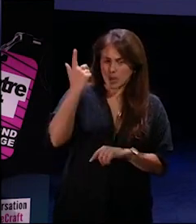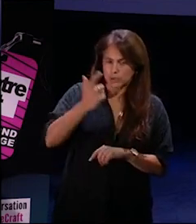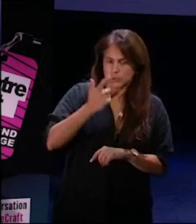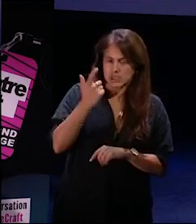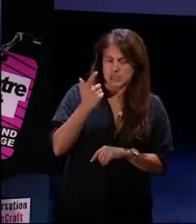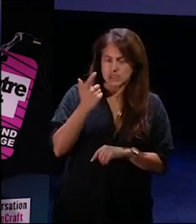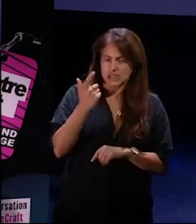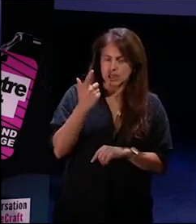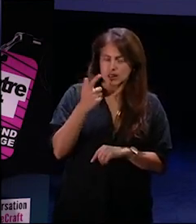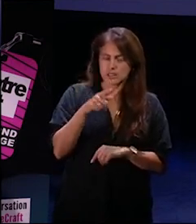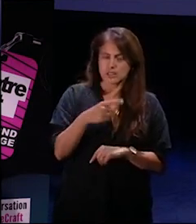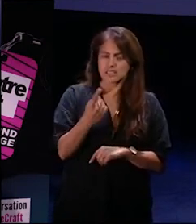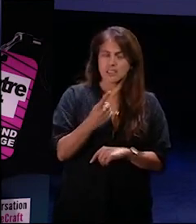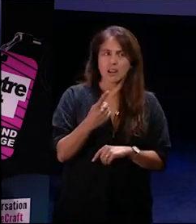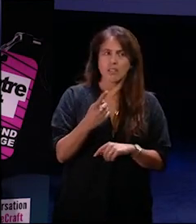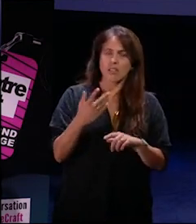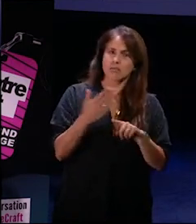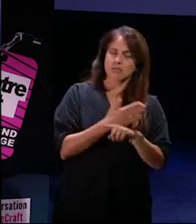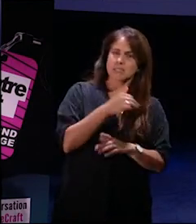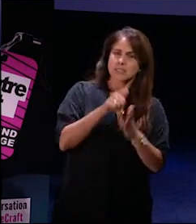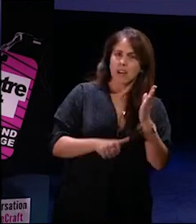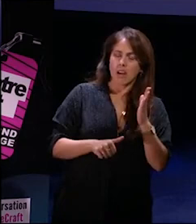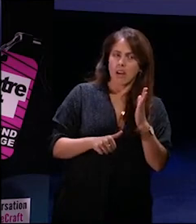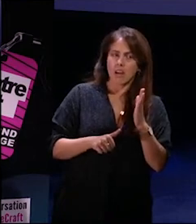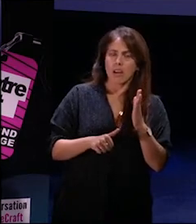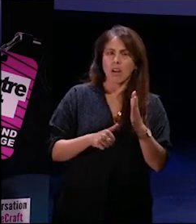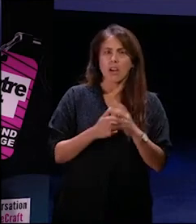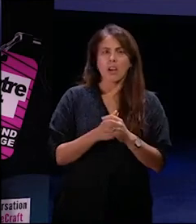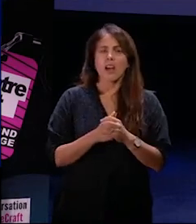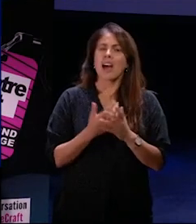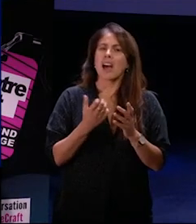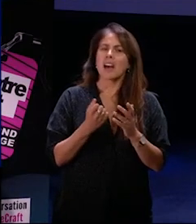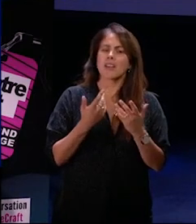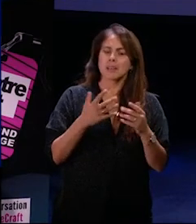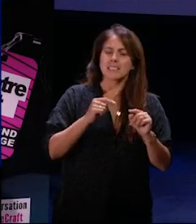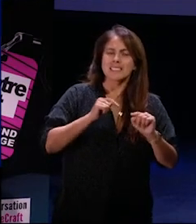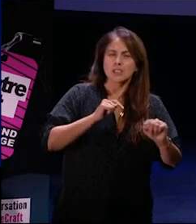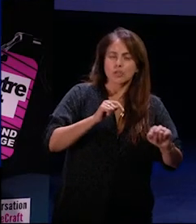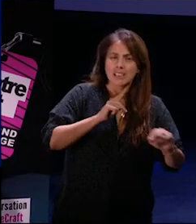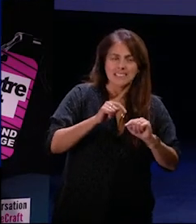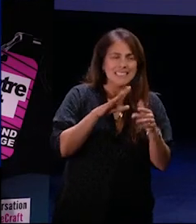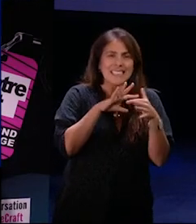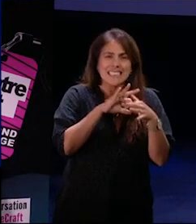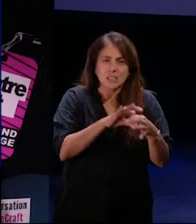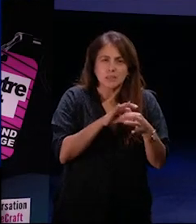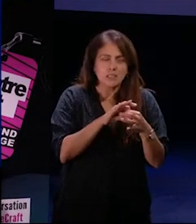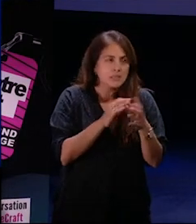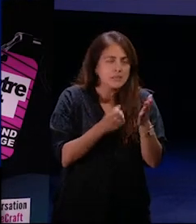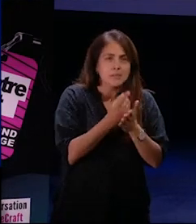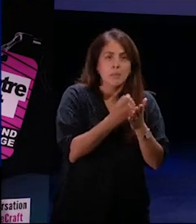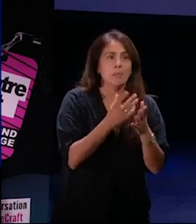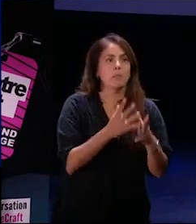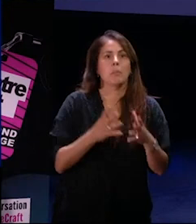you spoke at the beginning about having done and directed very intimate pieces and very larger